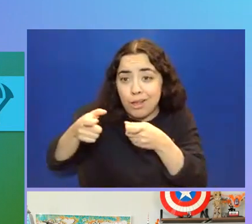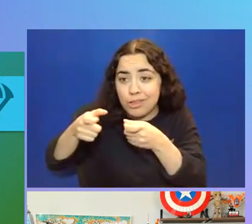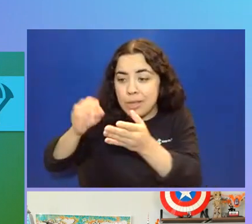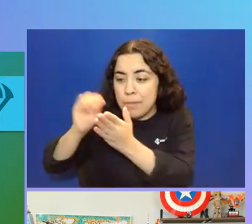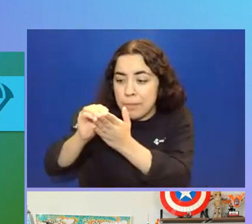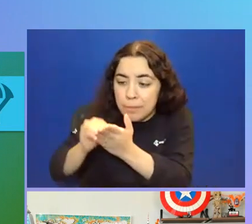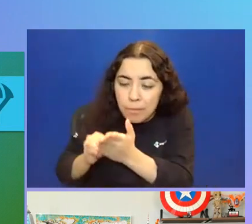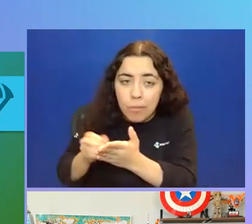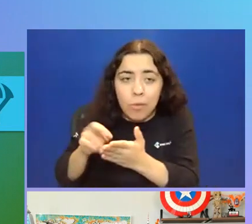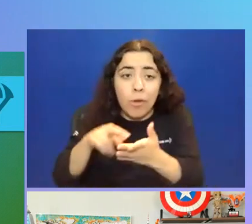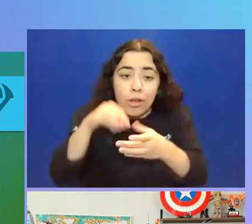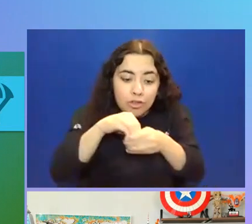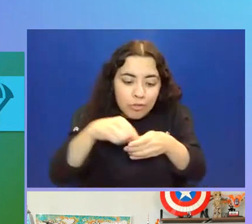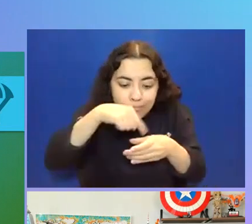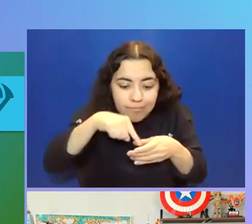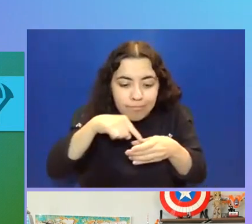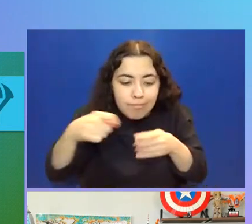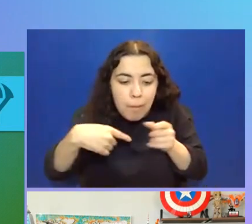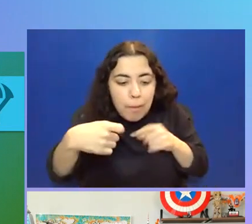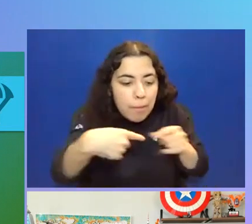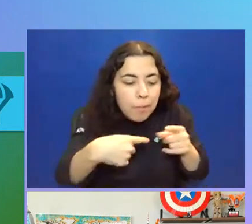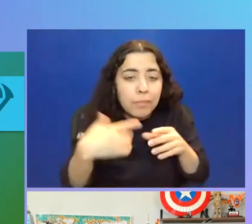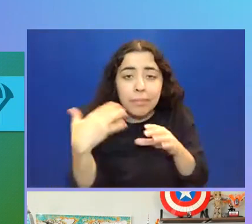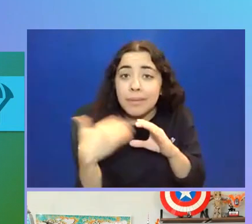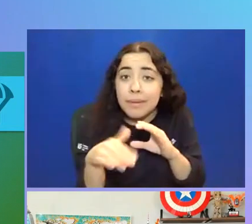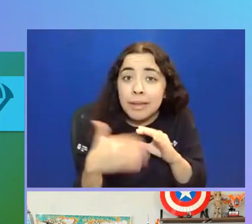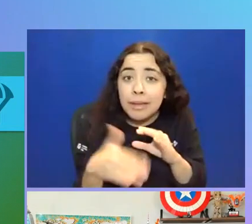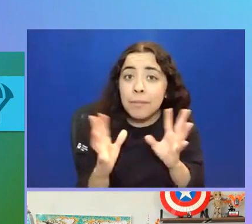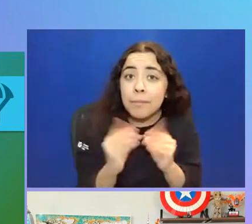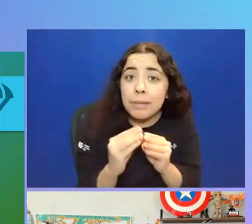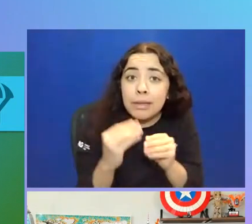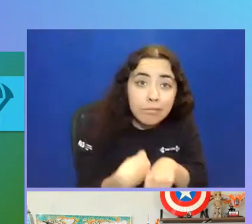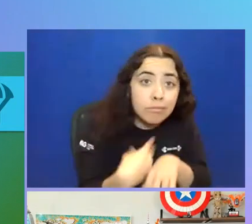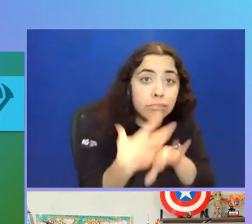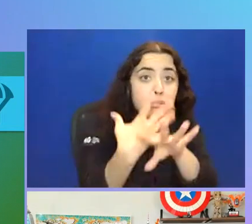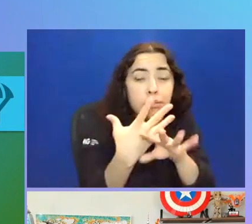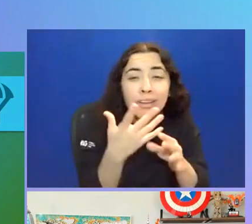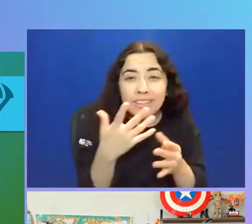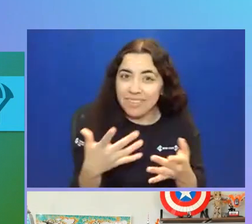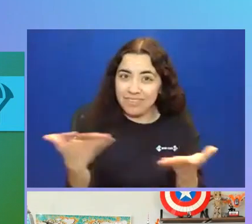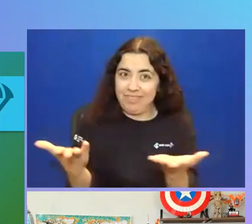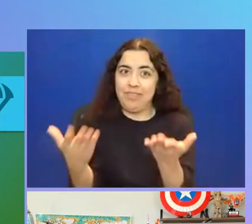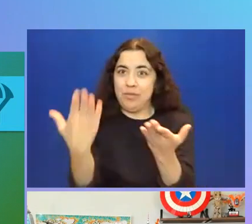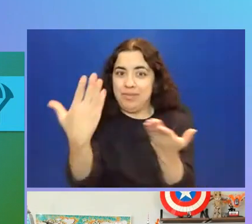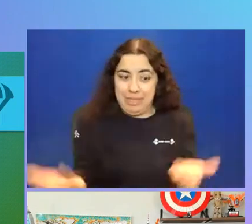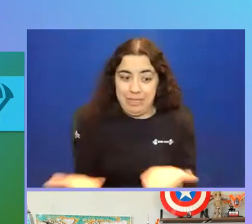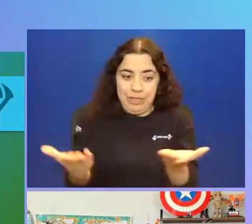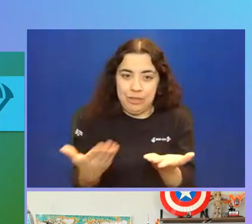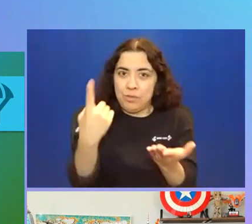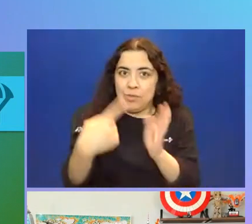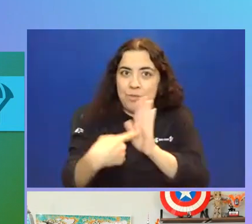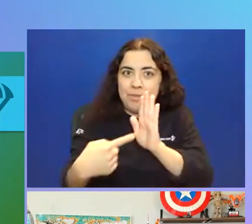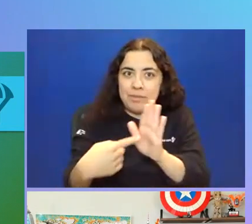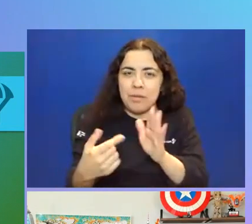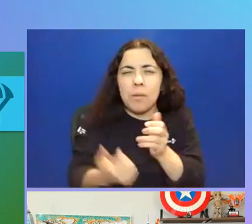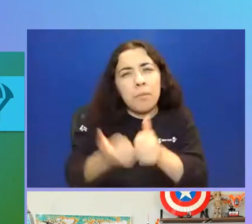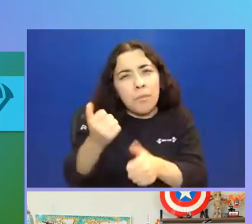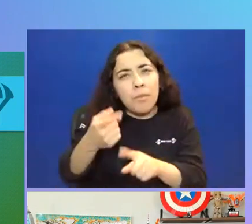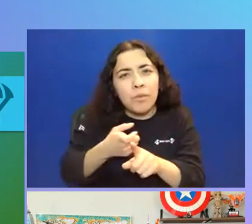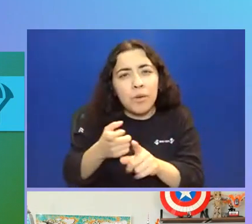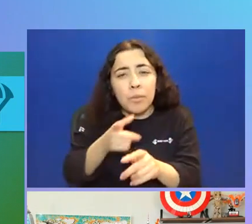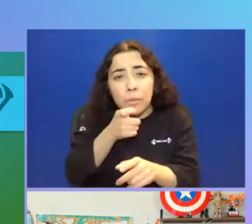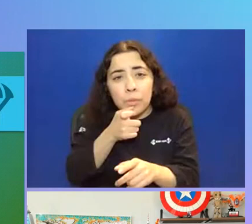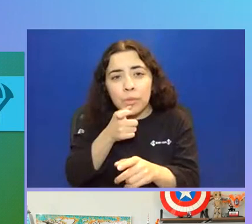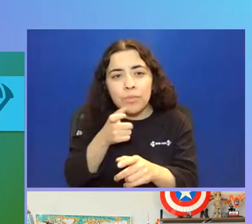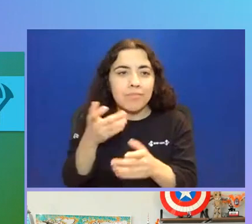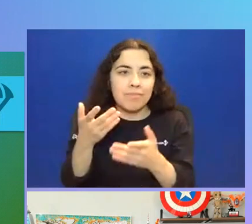collaboration tools, email or meetings, events like this, right? Most of those things are coming from suppliers. And